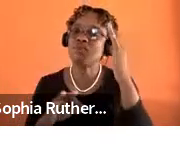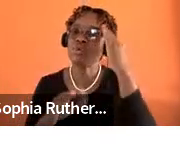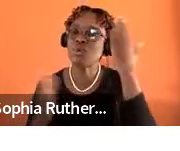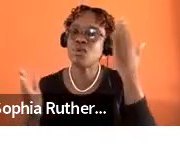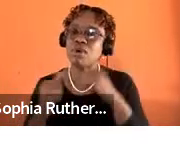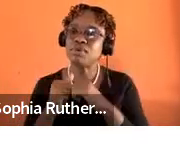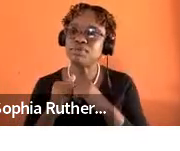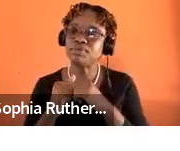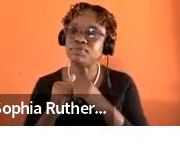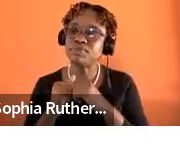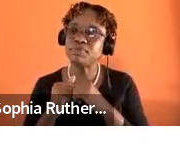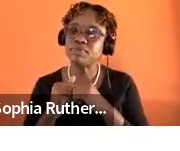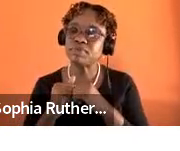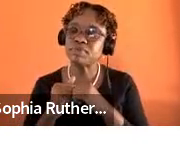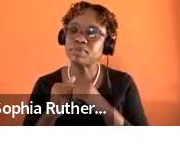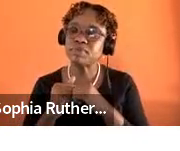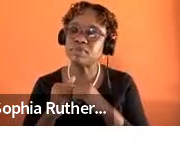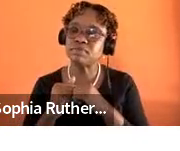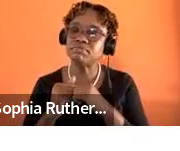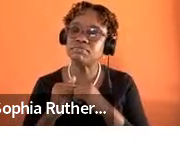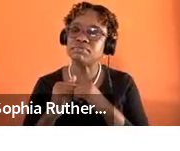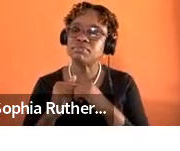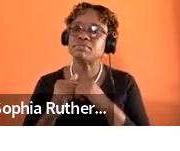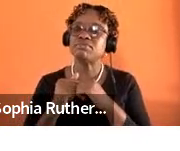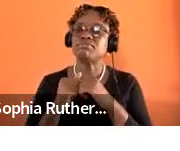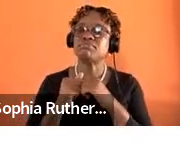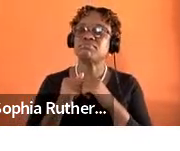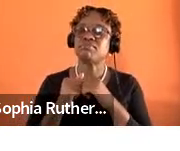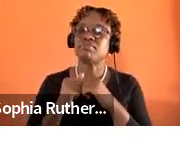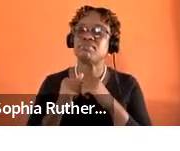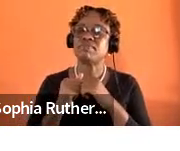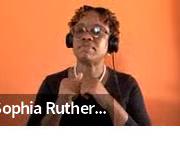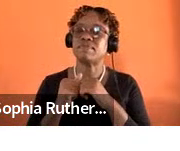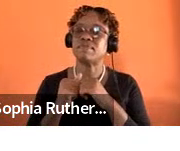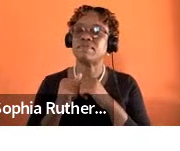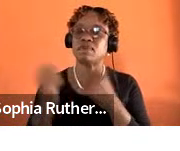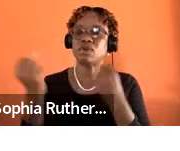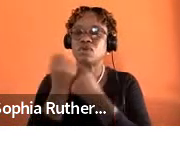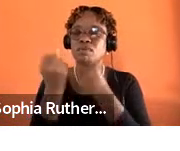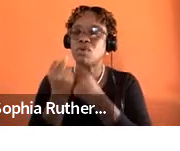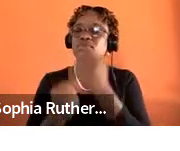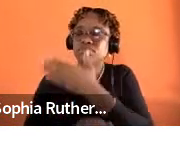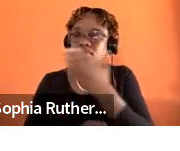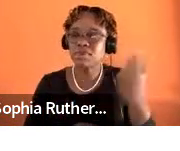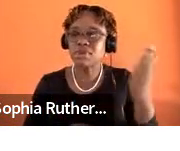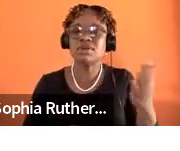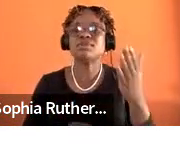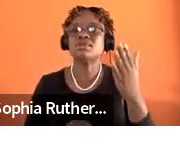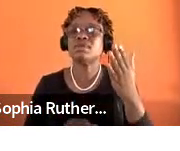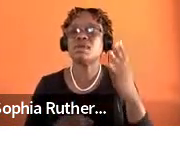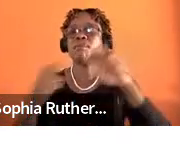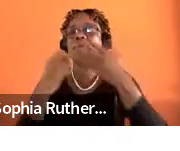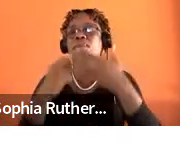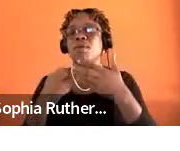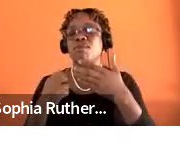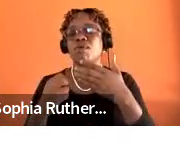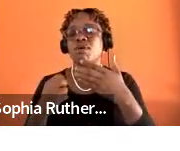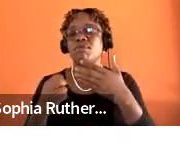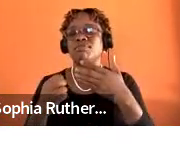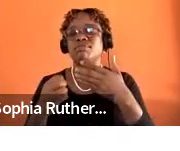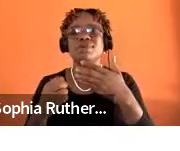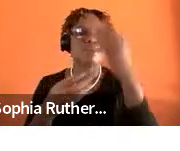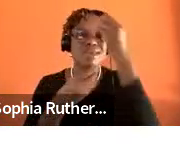was a deprivation of supportive devices among them, and this was due to the high cost, unavailability, and again, lack of